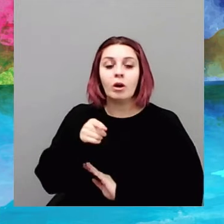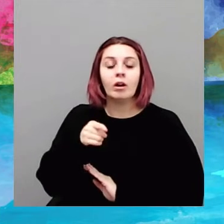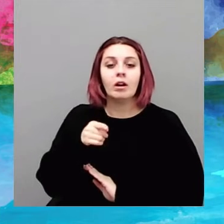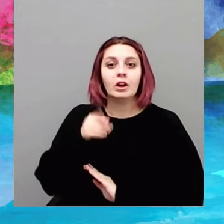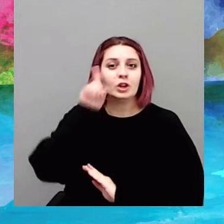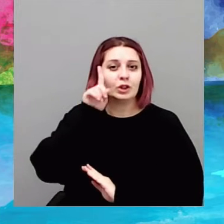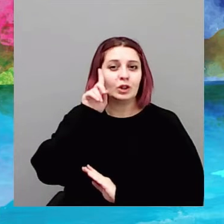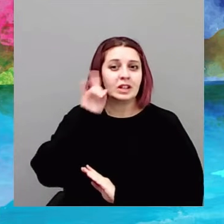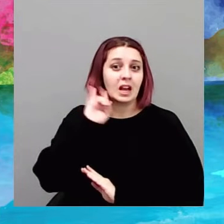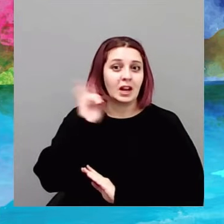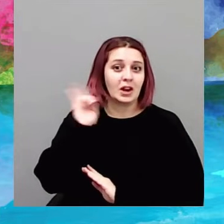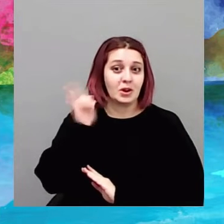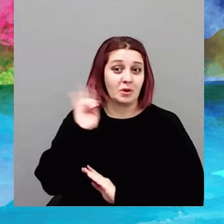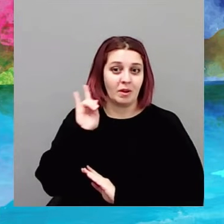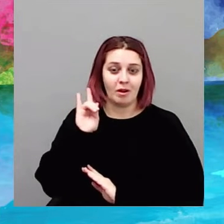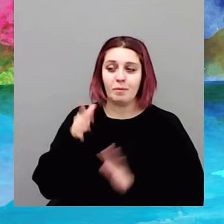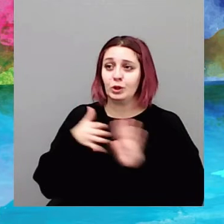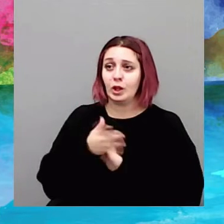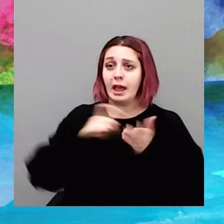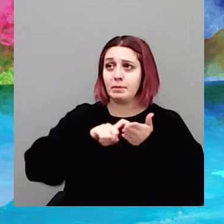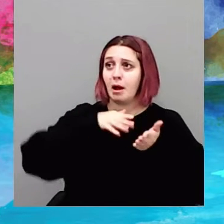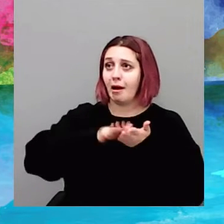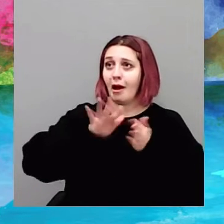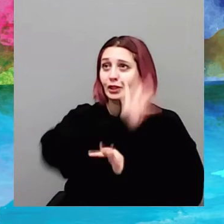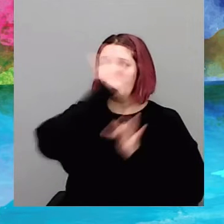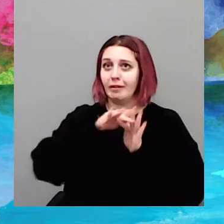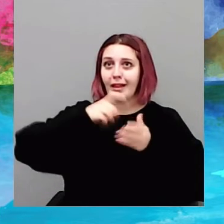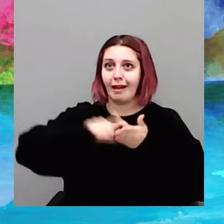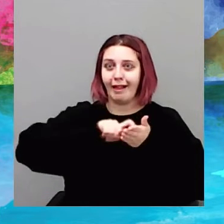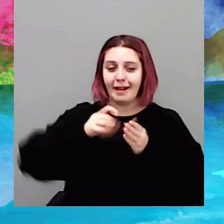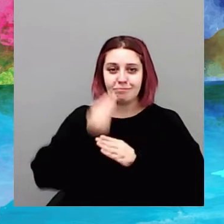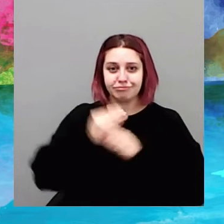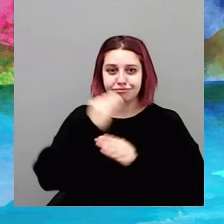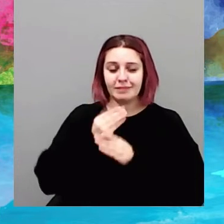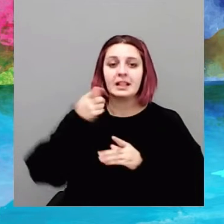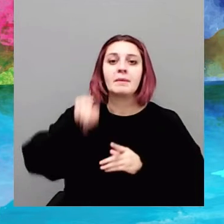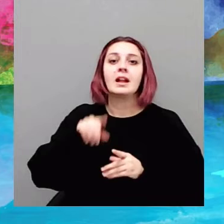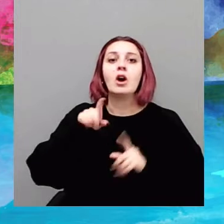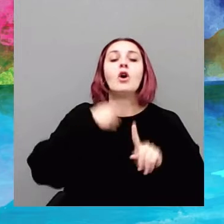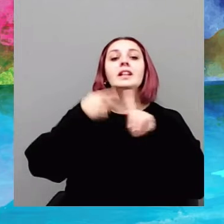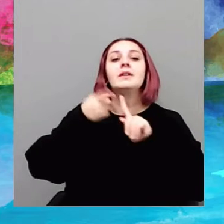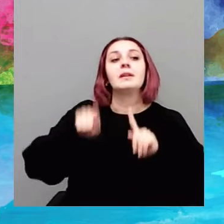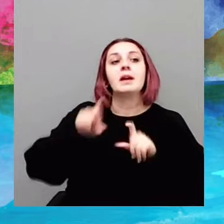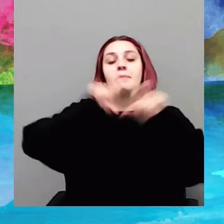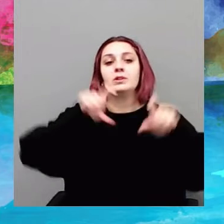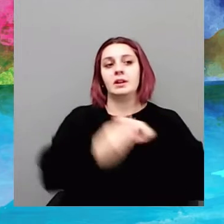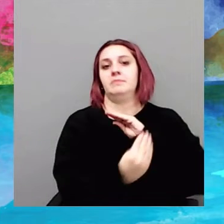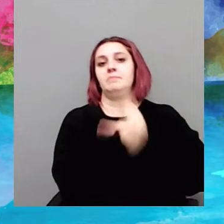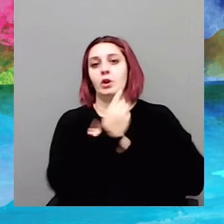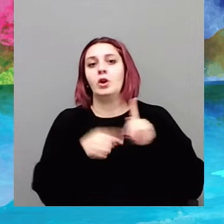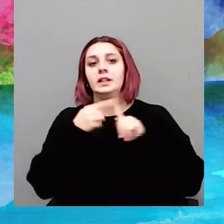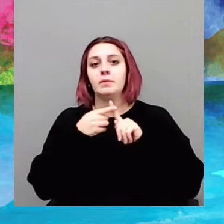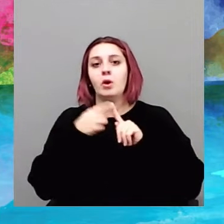am. I don't know if you can hear the noise, but the printers are working non-stop. So we're also trying to